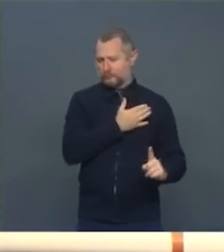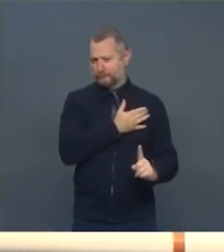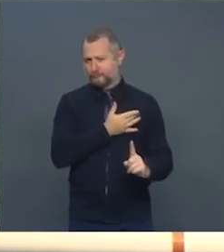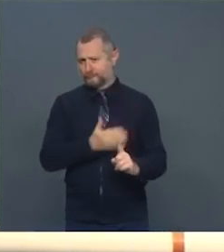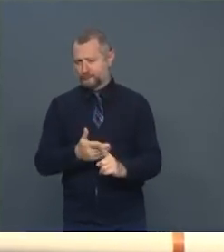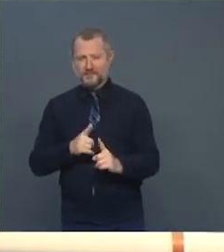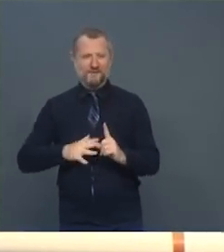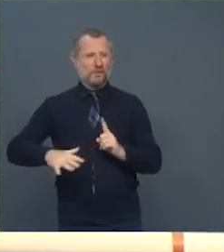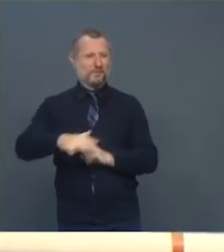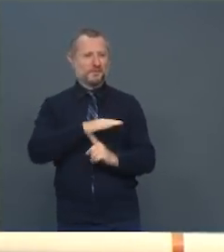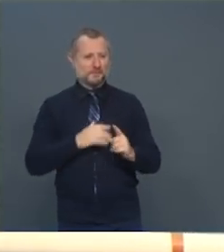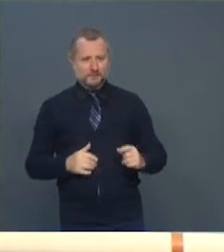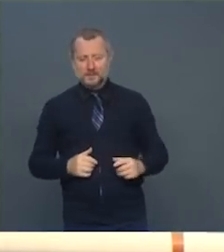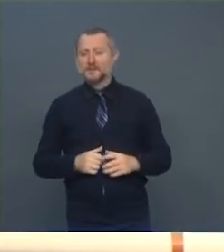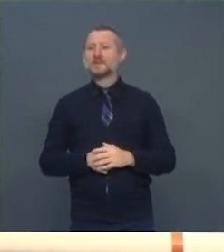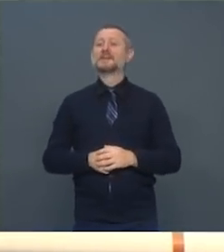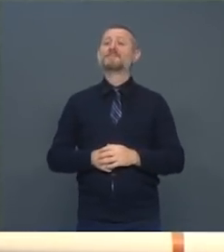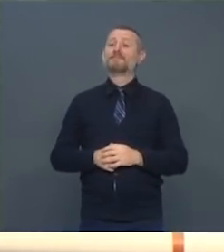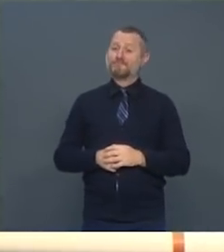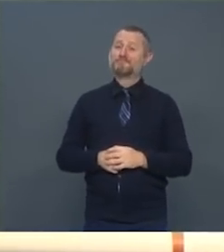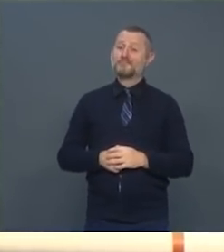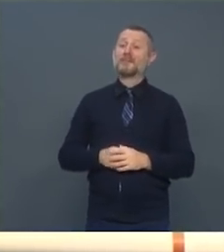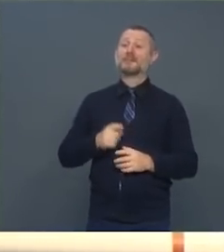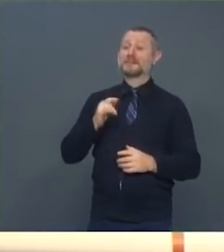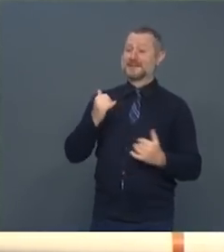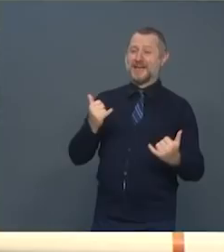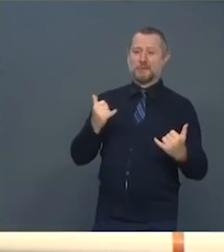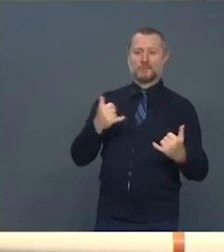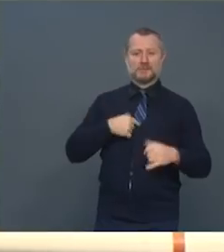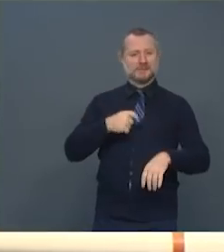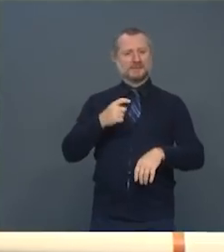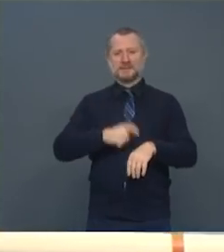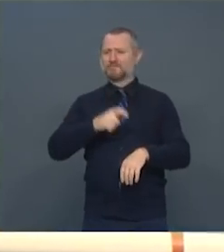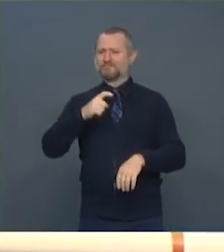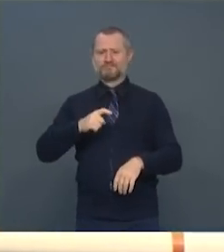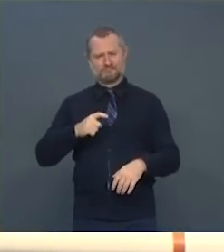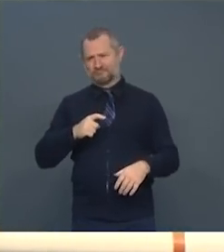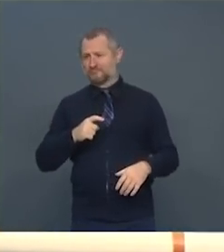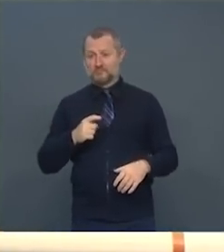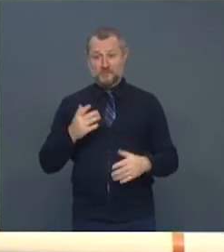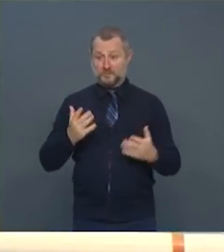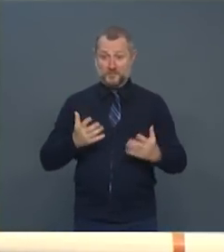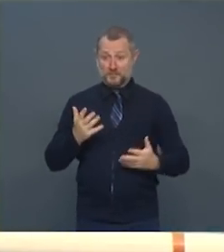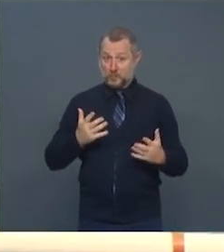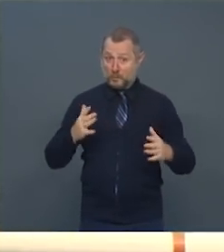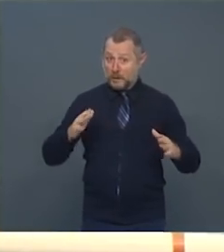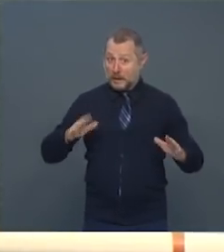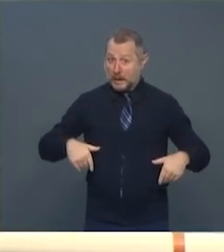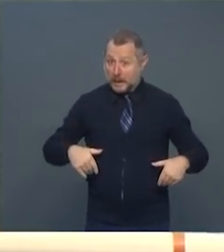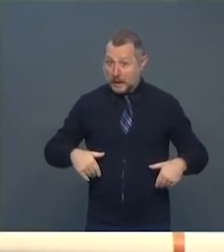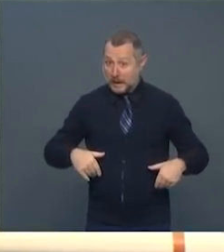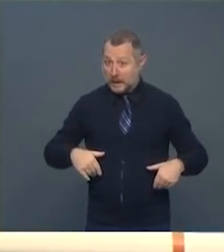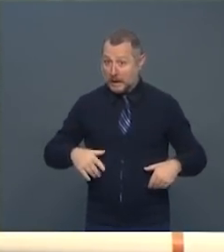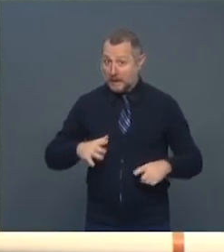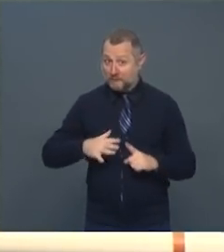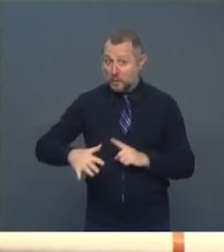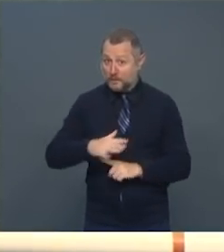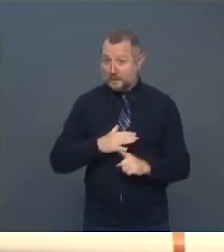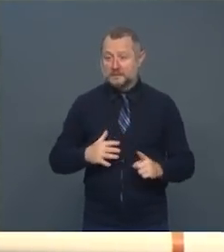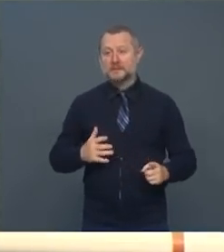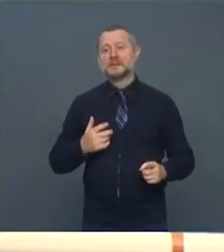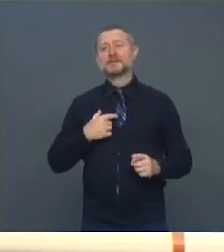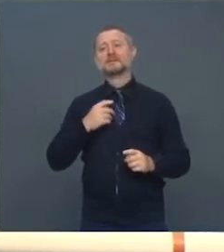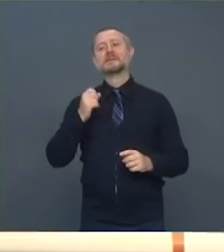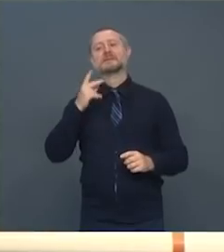And I think we're at an inflection point, or we're beyond the inflection point. on the environment. You look at the skies